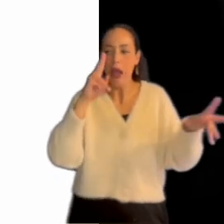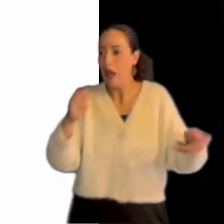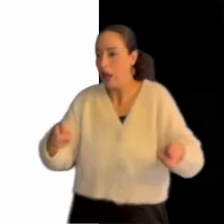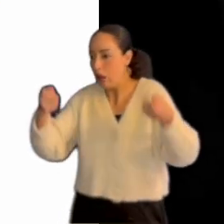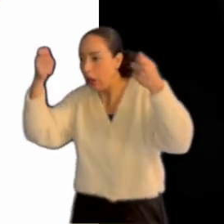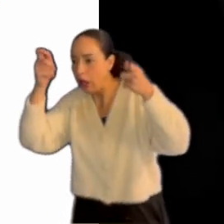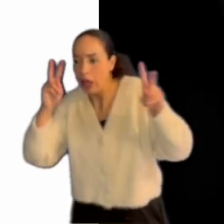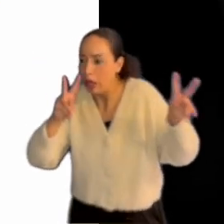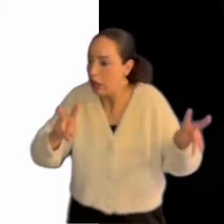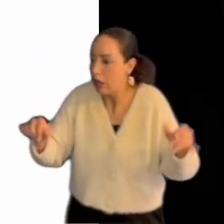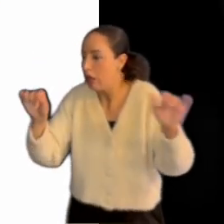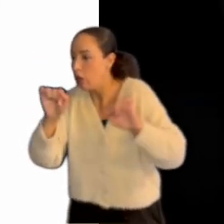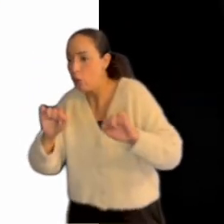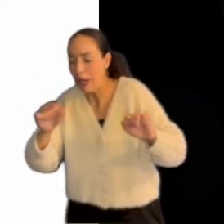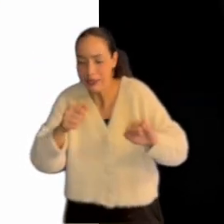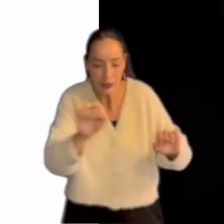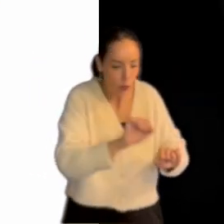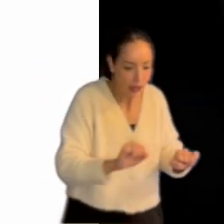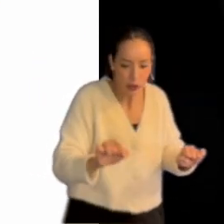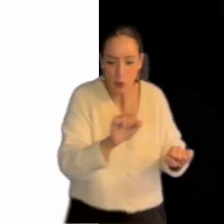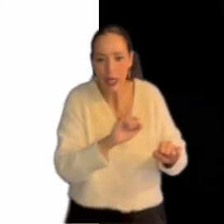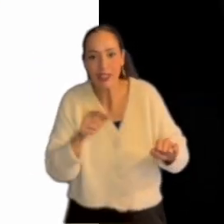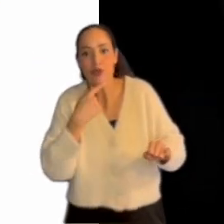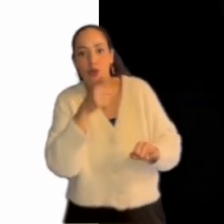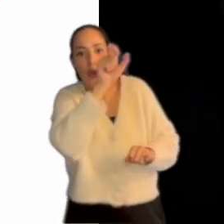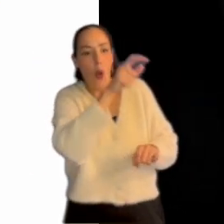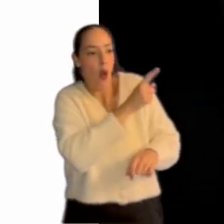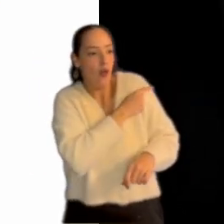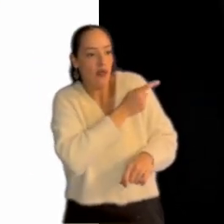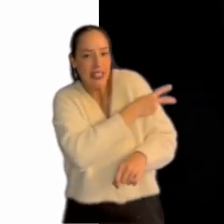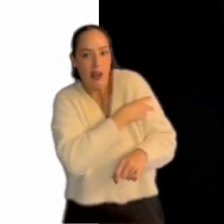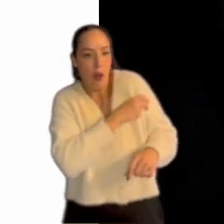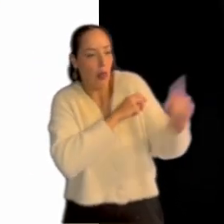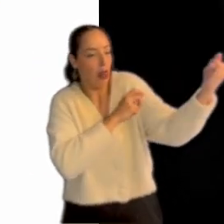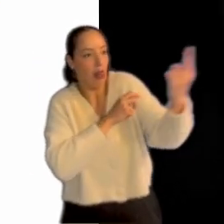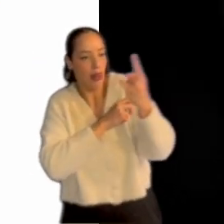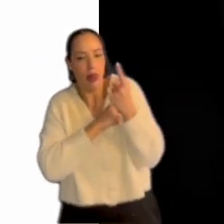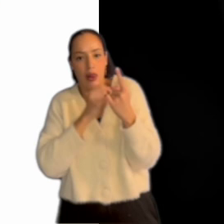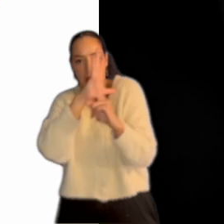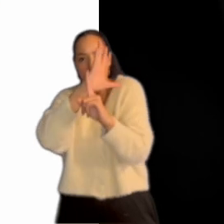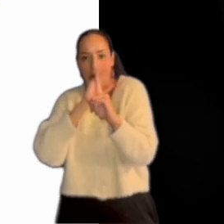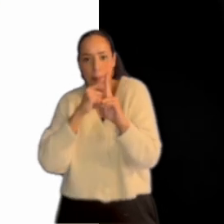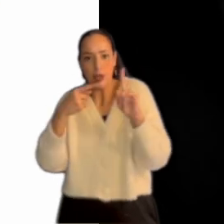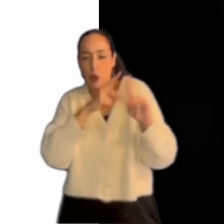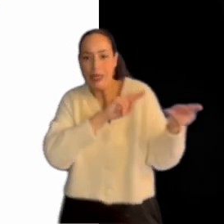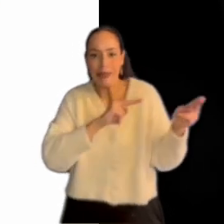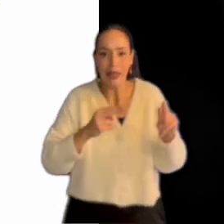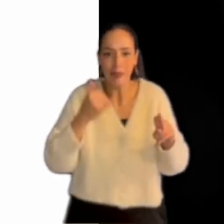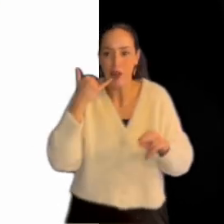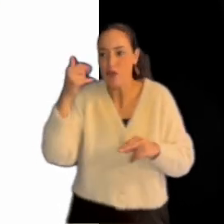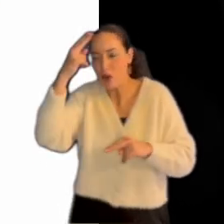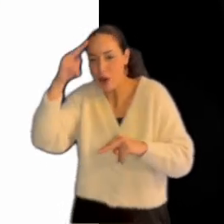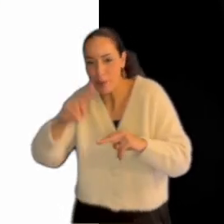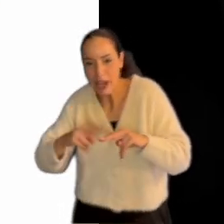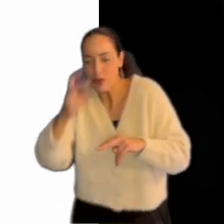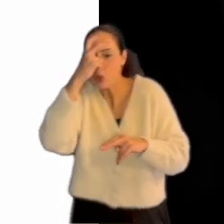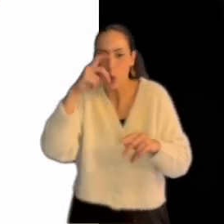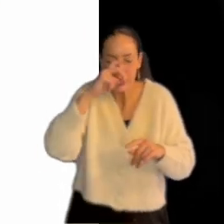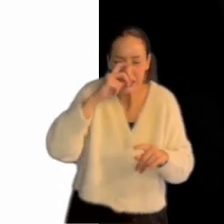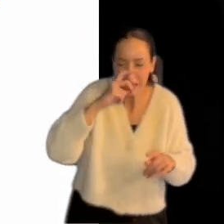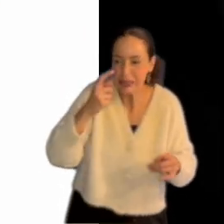eventually arrive to tell me this news. I called my parents and my older sister, convincing them too that there could be no other explanation.